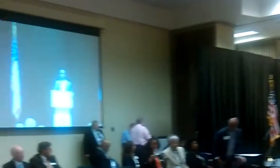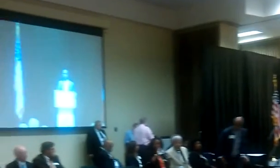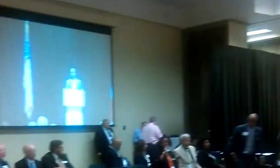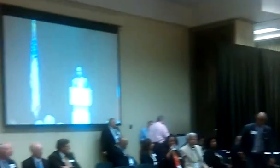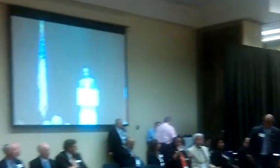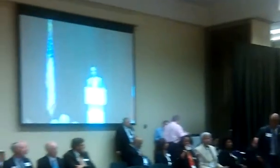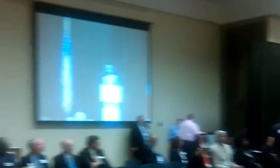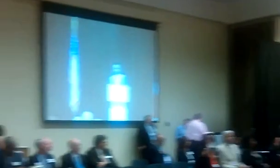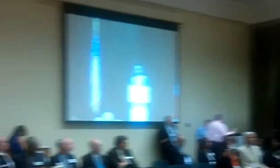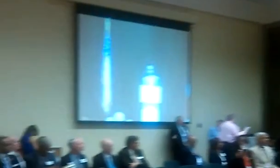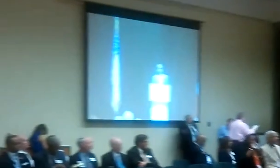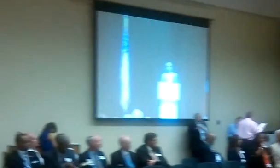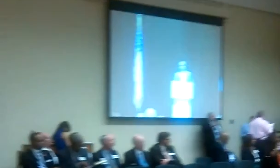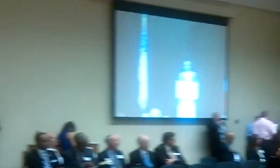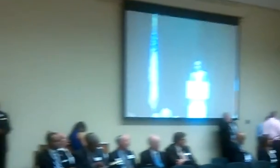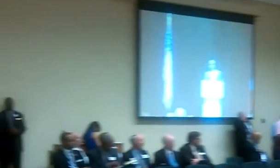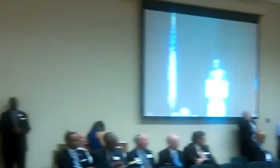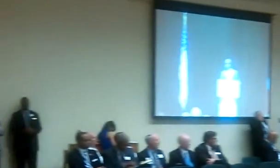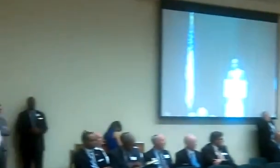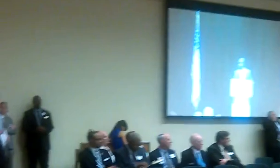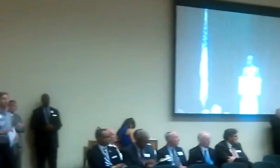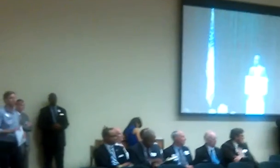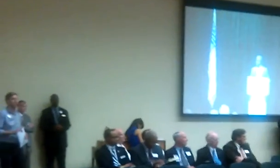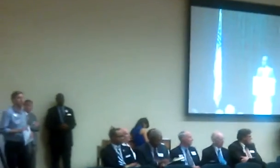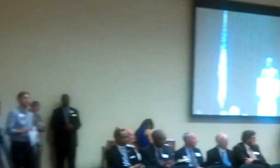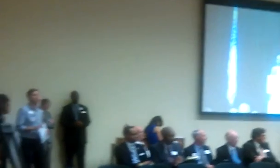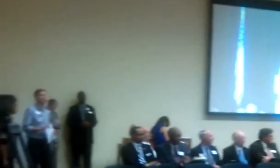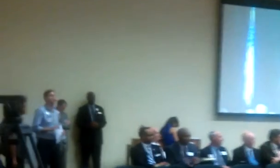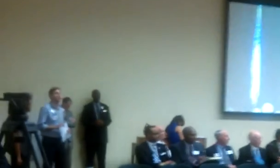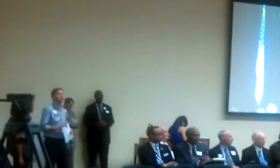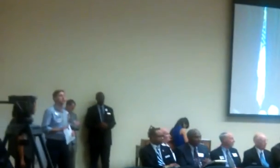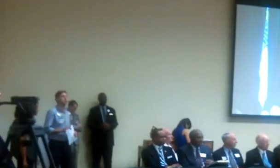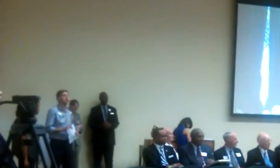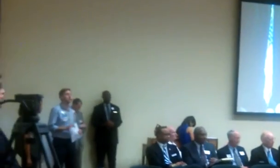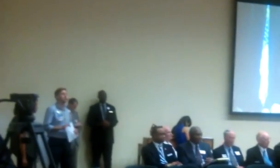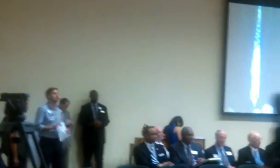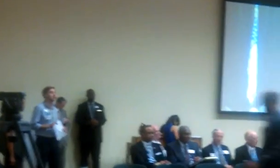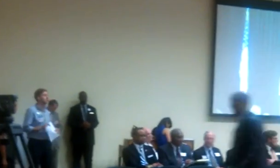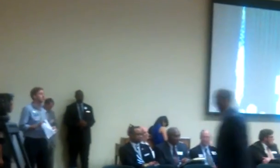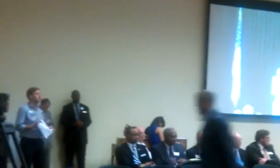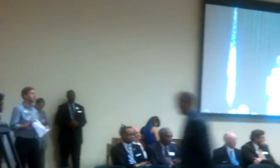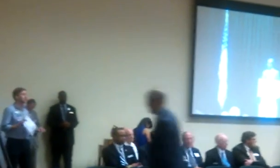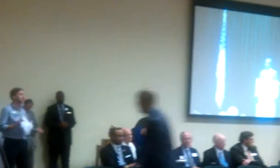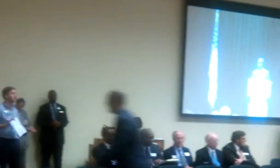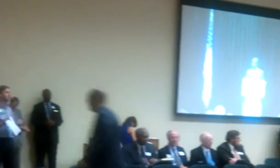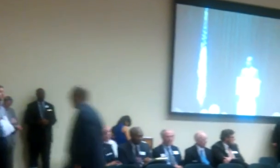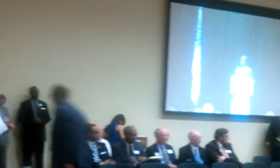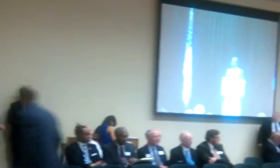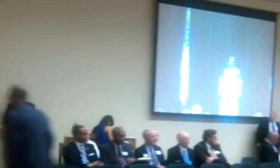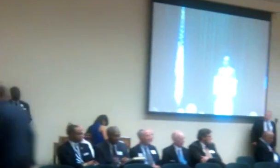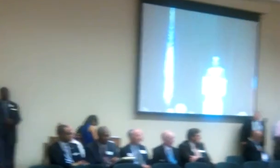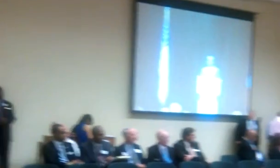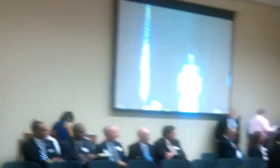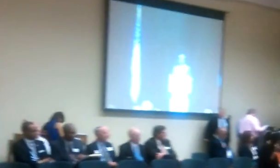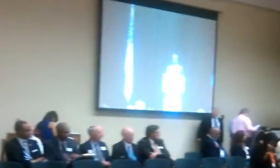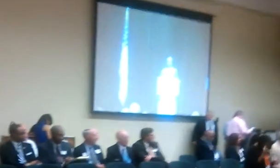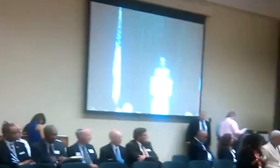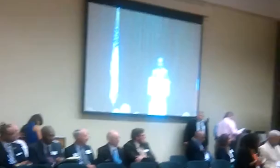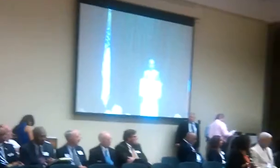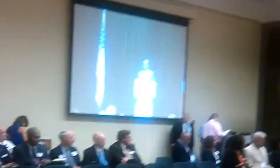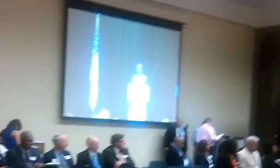And so I'm here to tell you that it's time for us as Democrats to not only be unapologetic, but to be excited, to be on